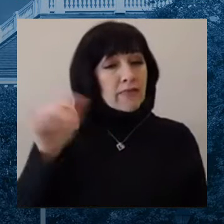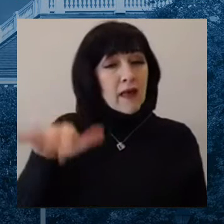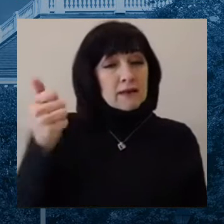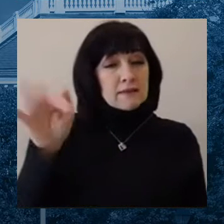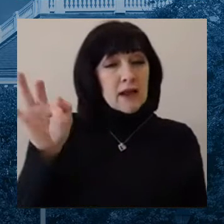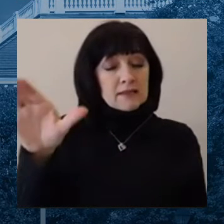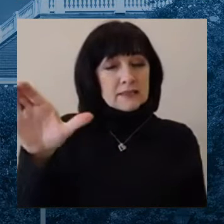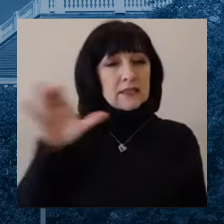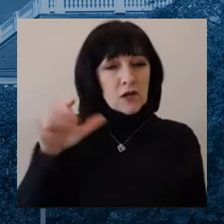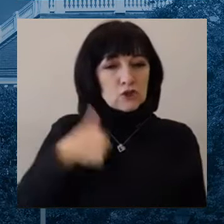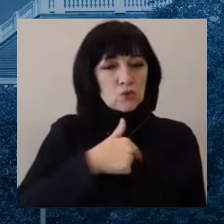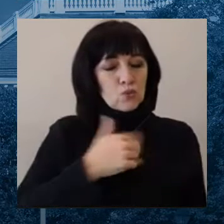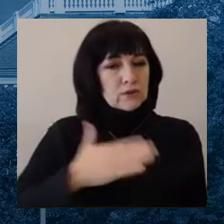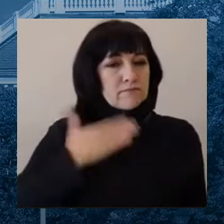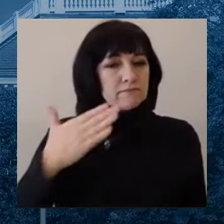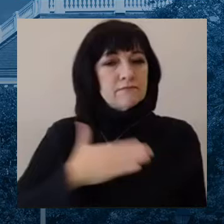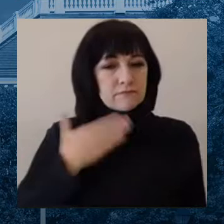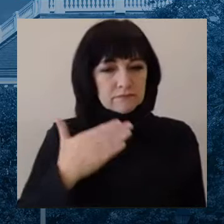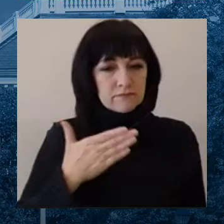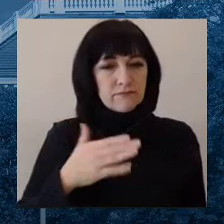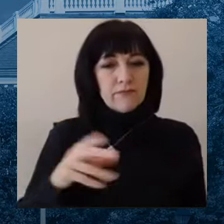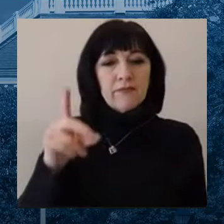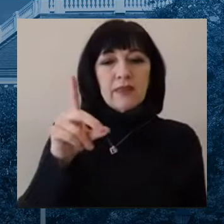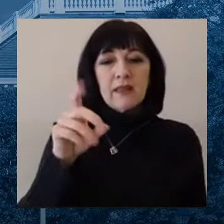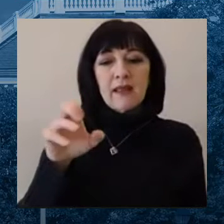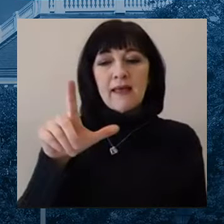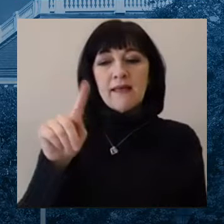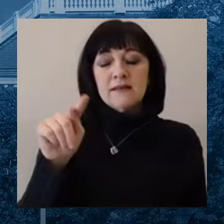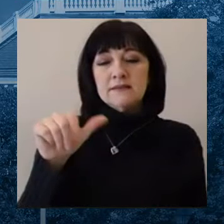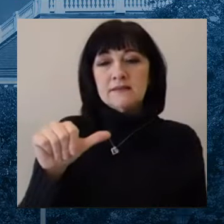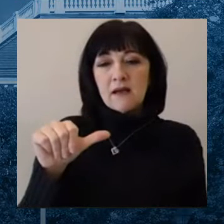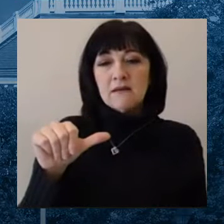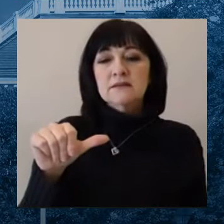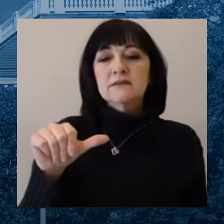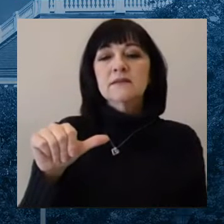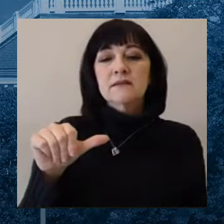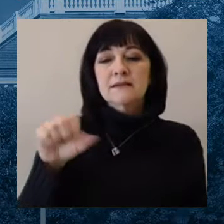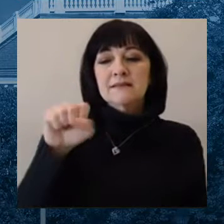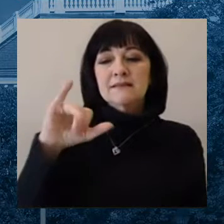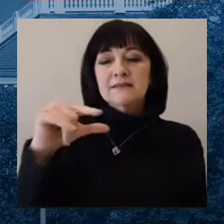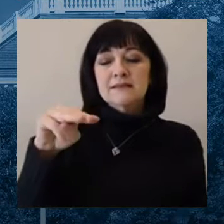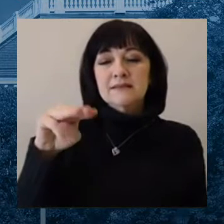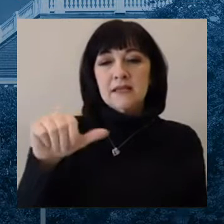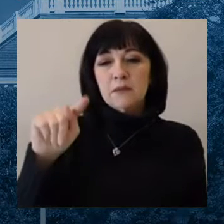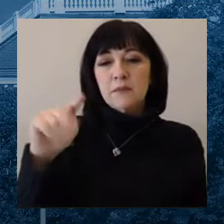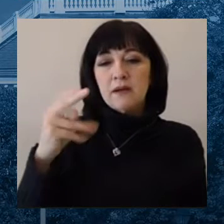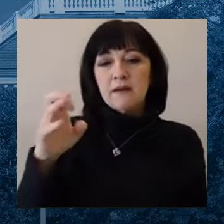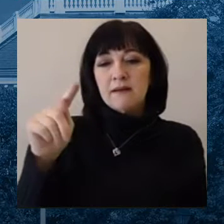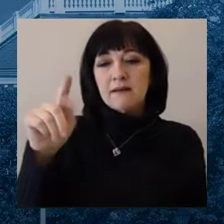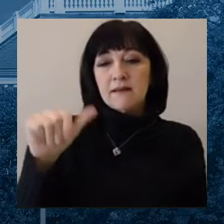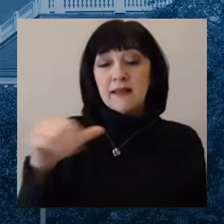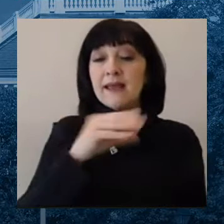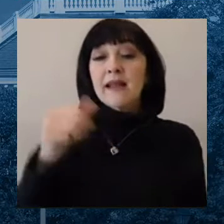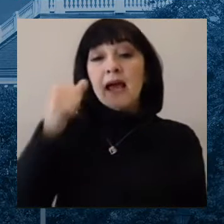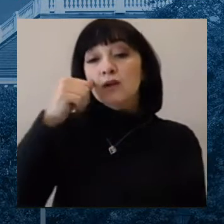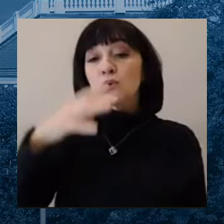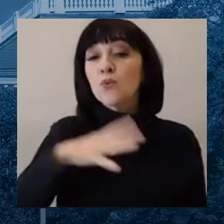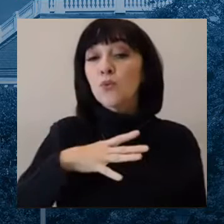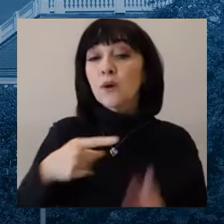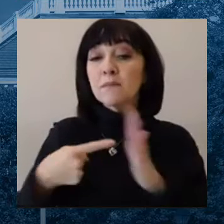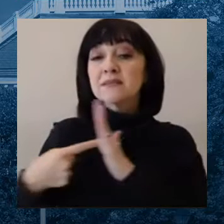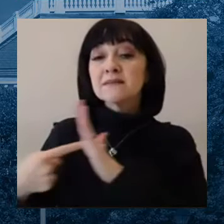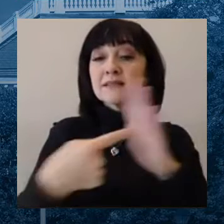to present Delta Sigma Theta and women's suffrage as an exhibit at the Delaware Public